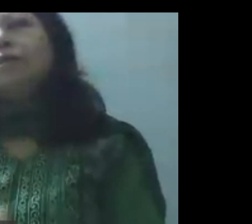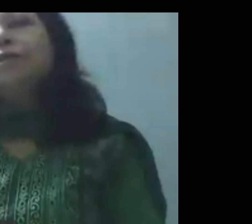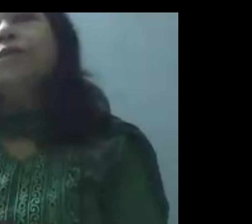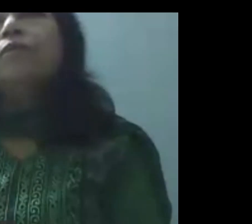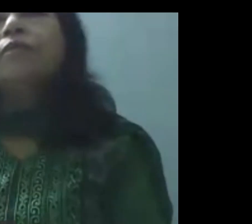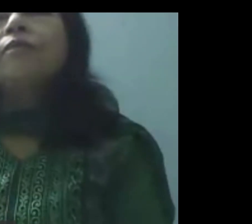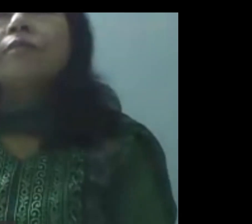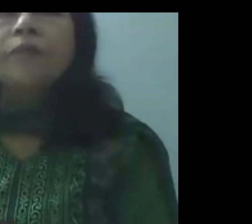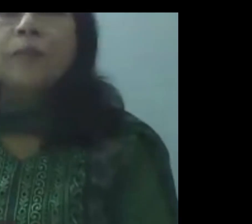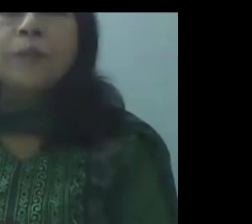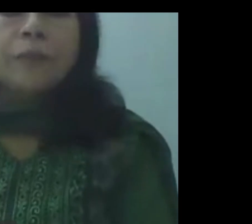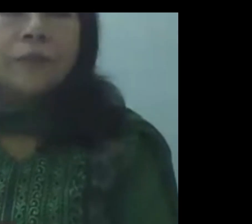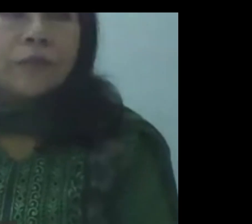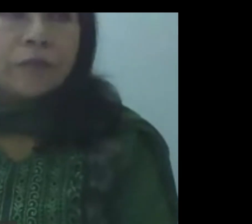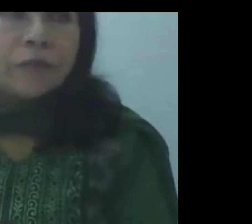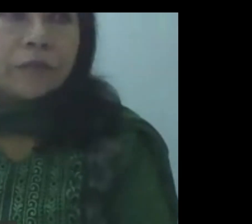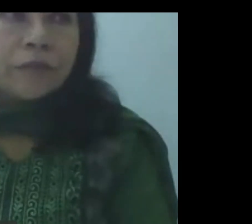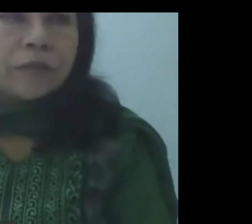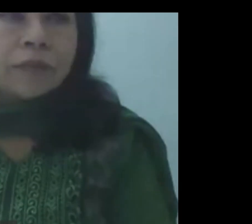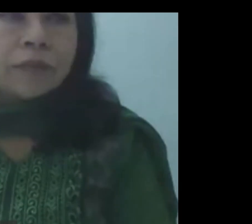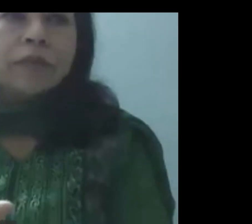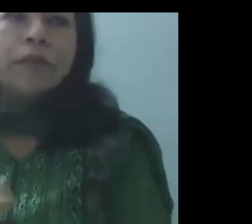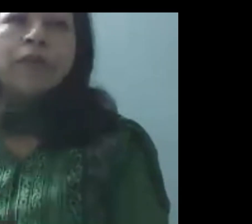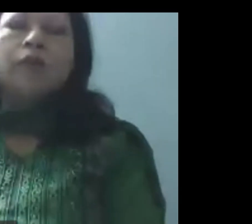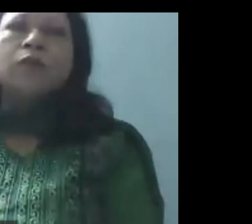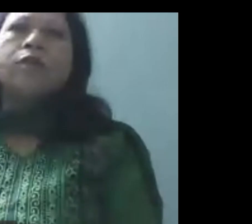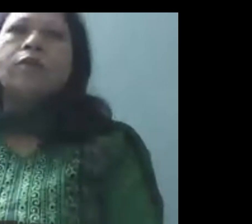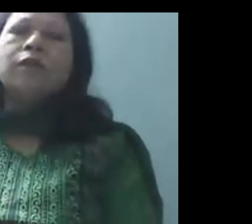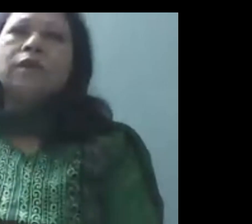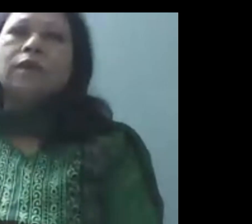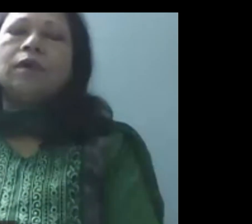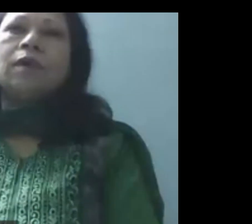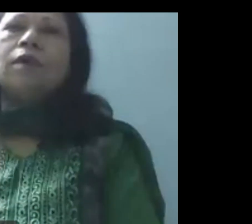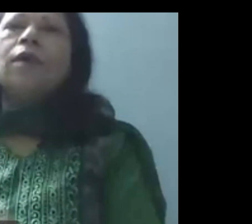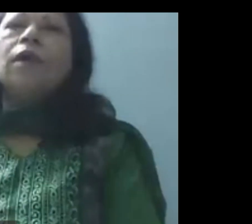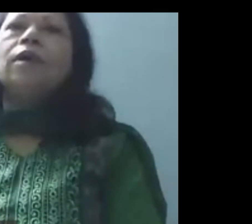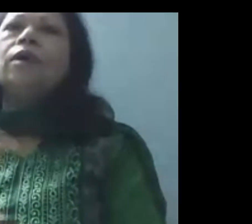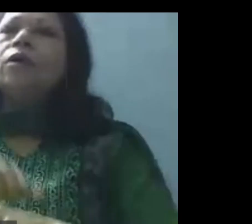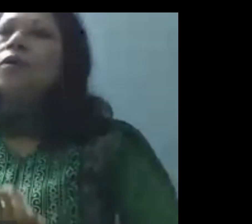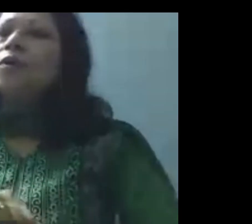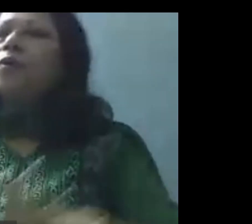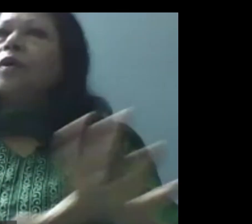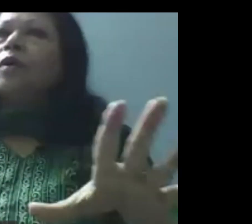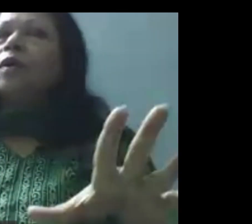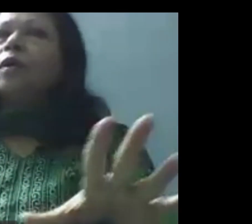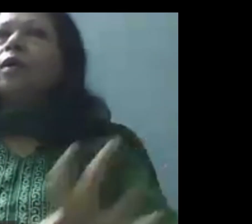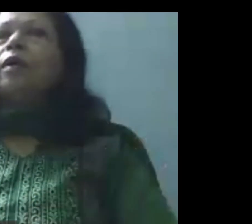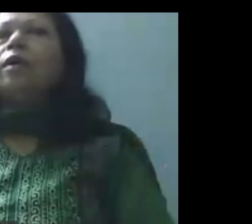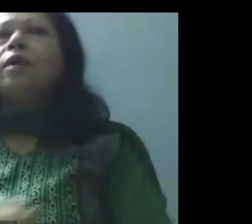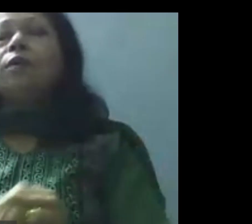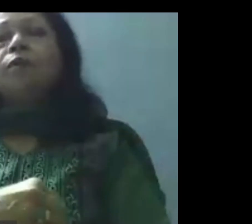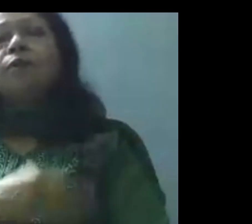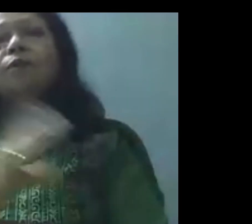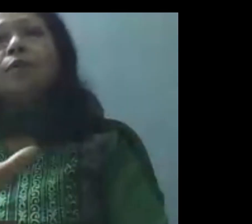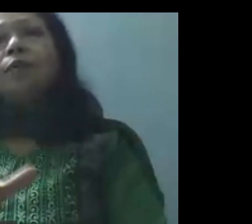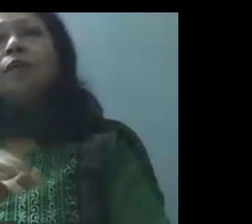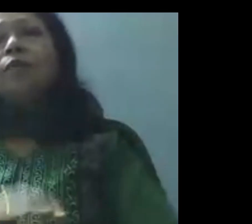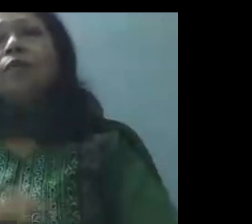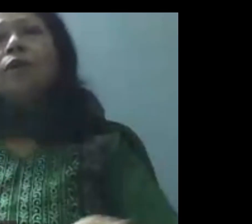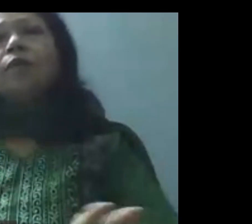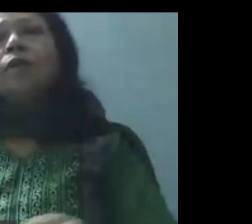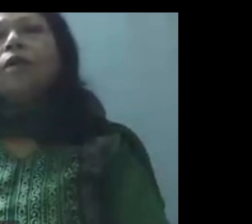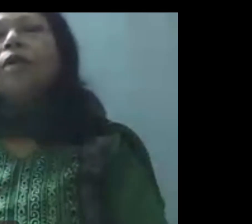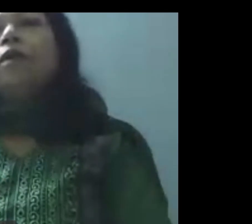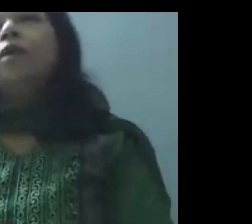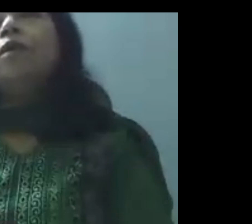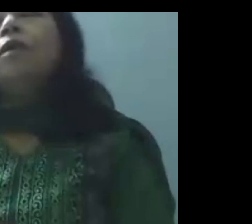During the COVID-19 or the coronavirus confinement, being in